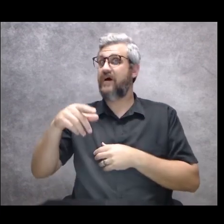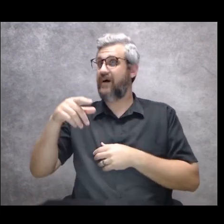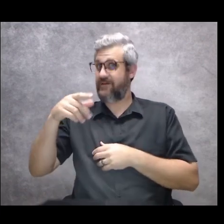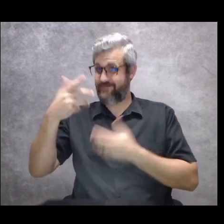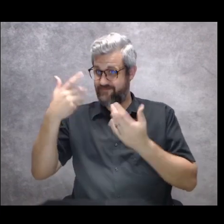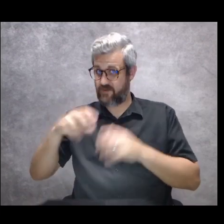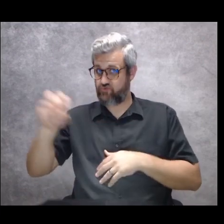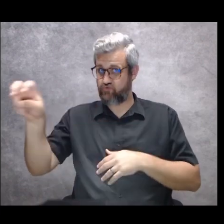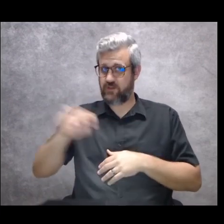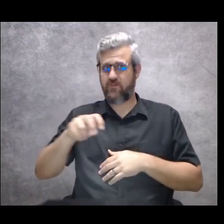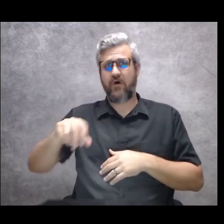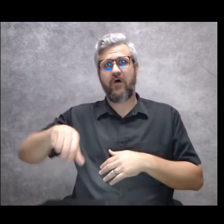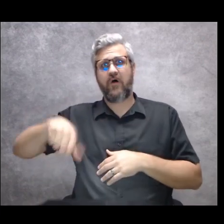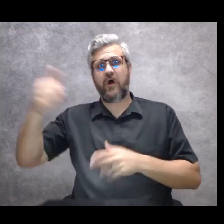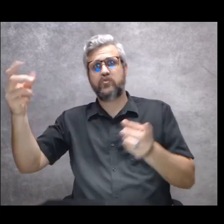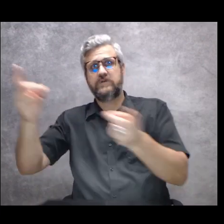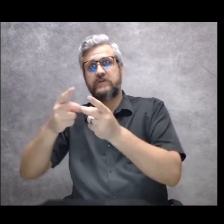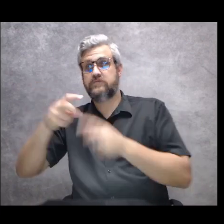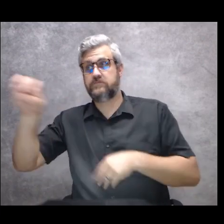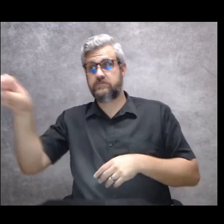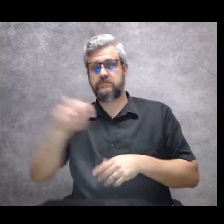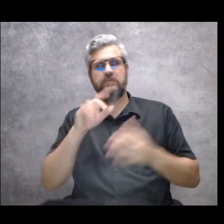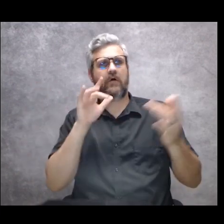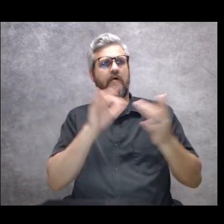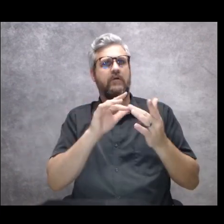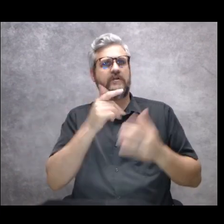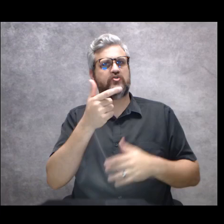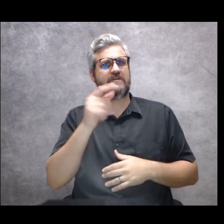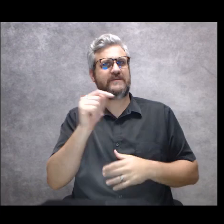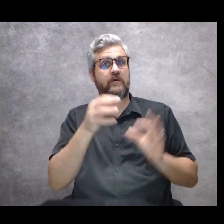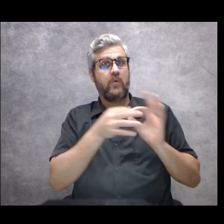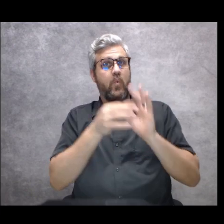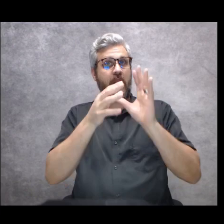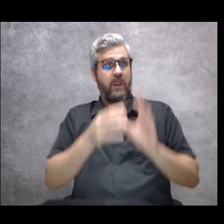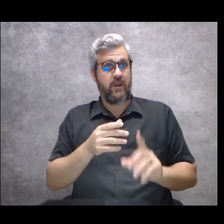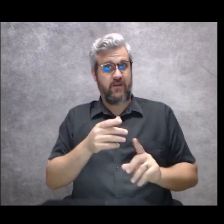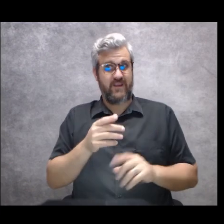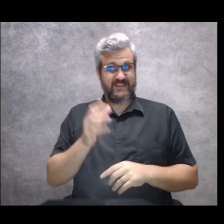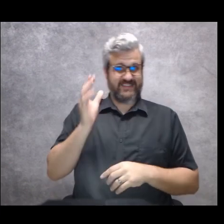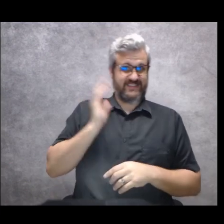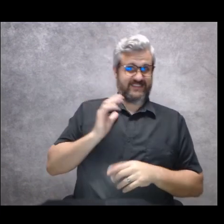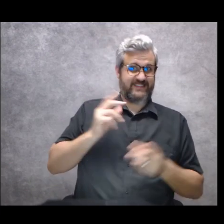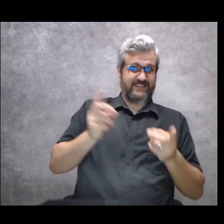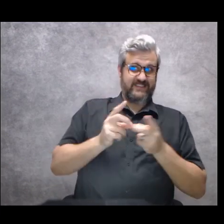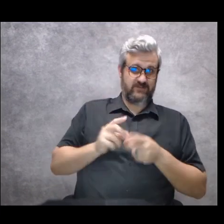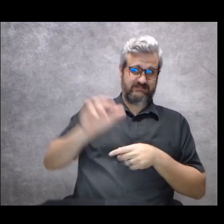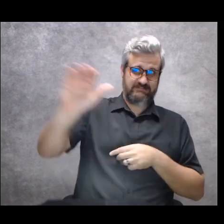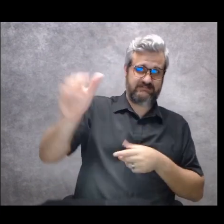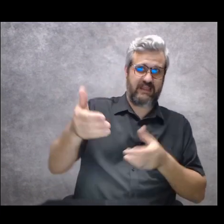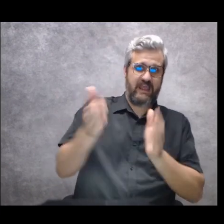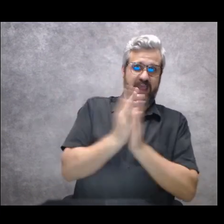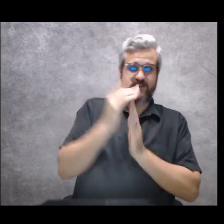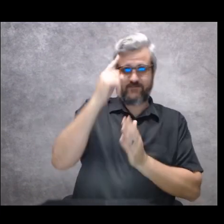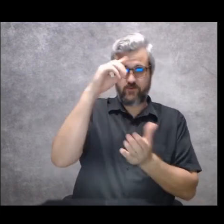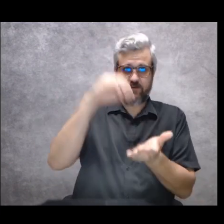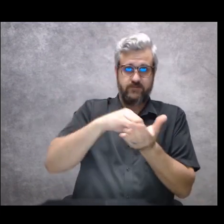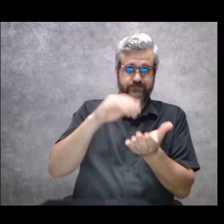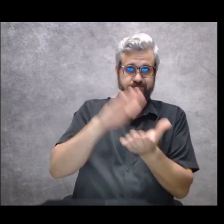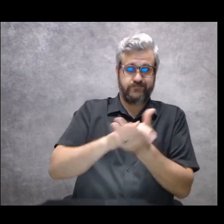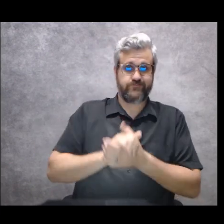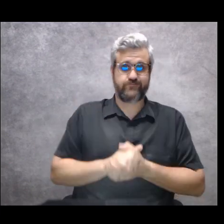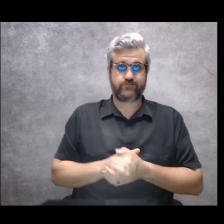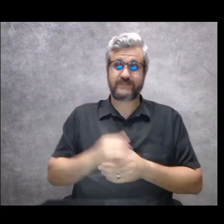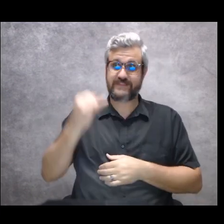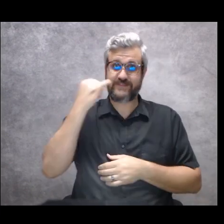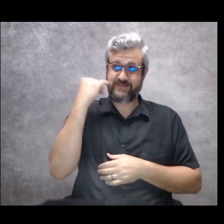district, contact the GT coordinator from the previous district and request the documentation. If